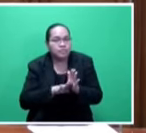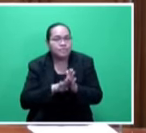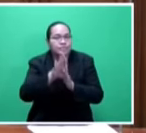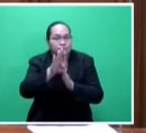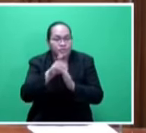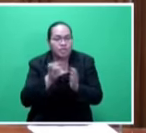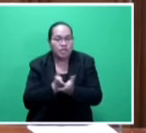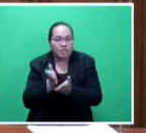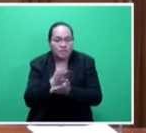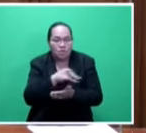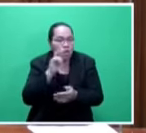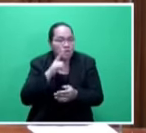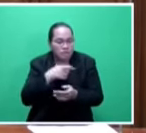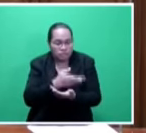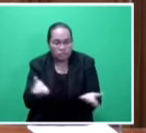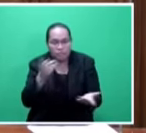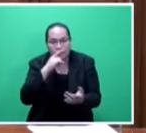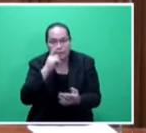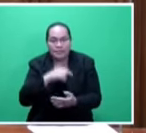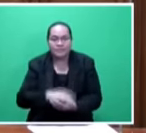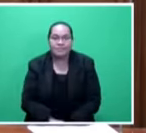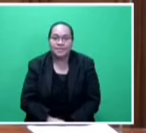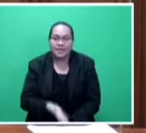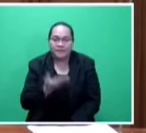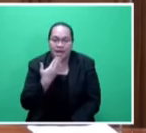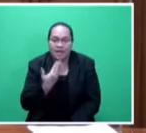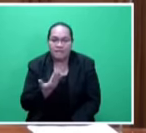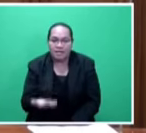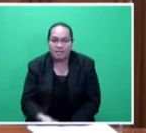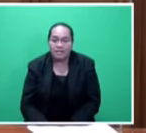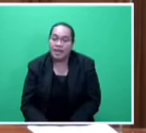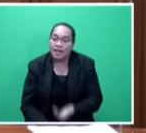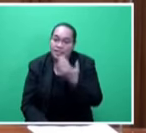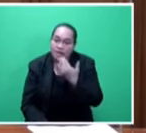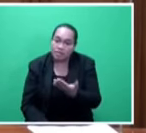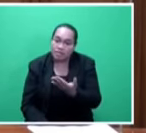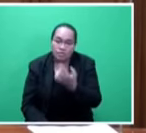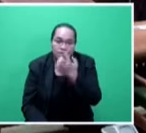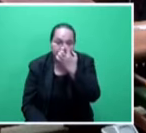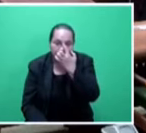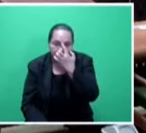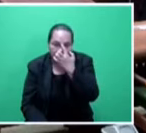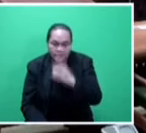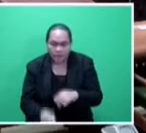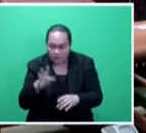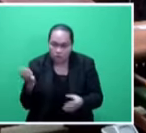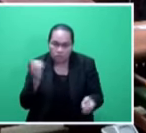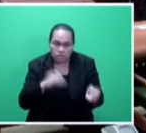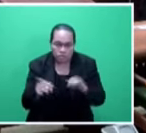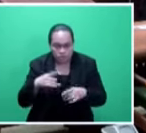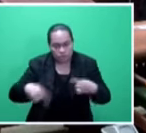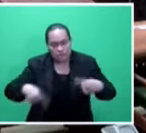to the citizens of this country. Navalia, Mr. Speaker, sir. I thank the Honourable Minister for his contribution to the